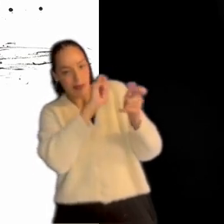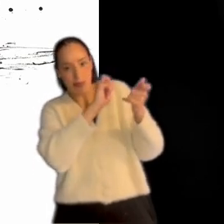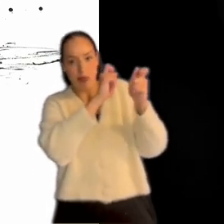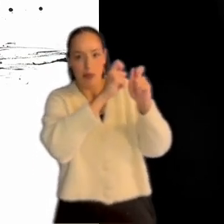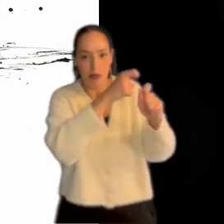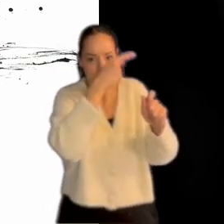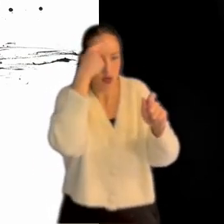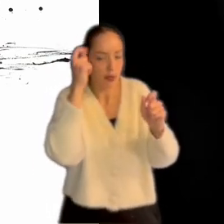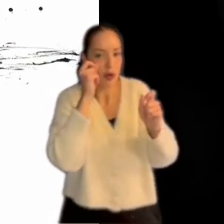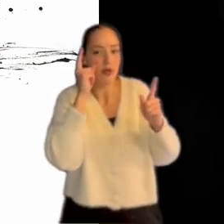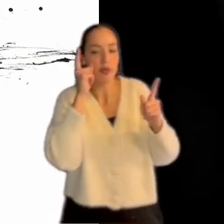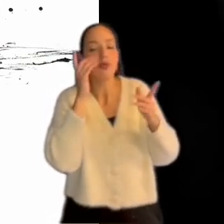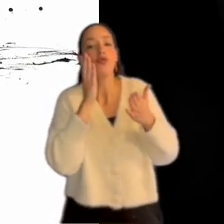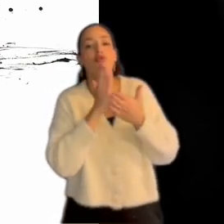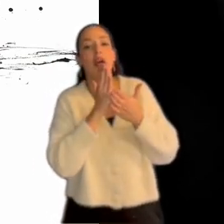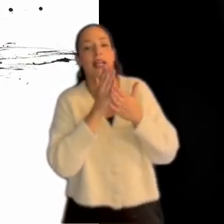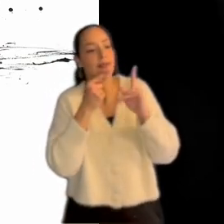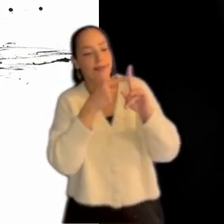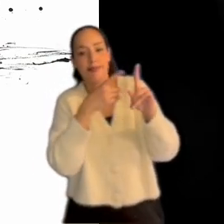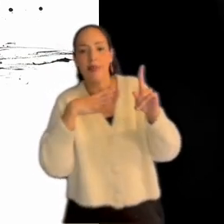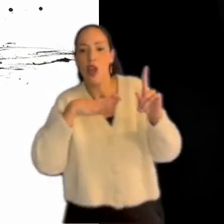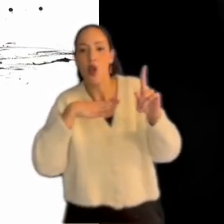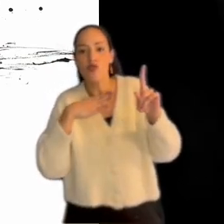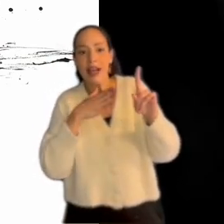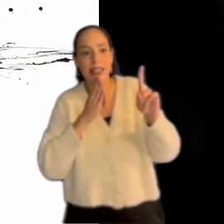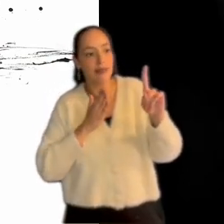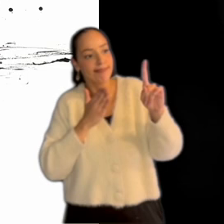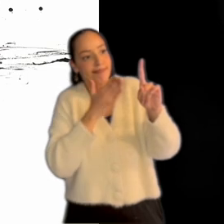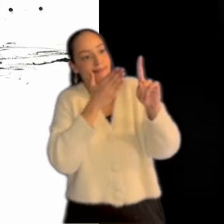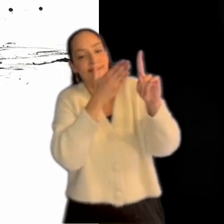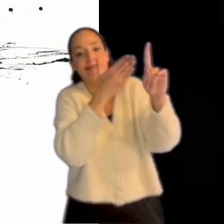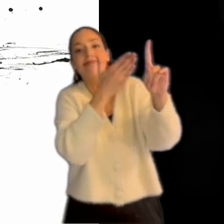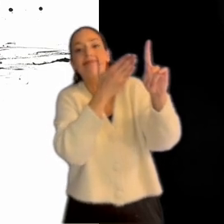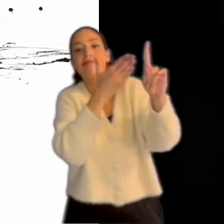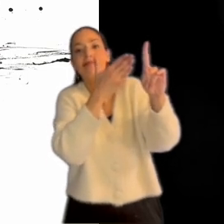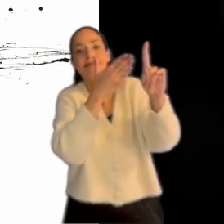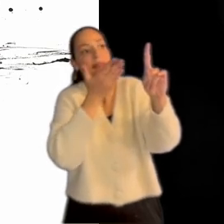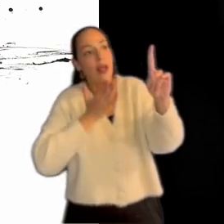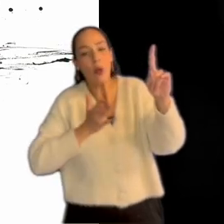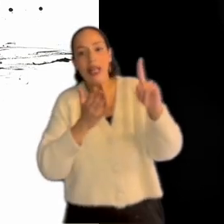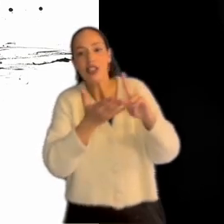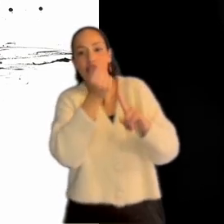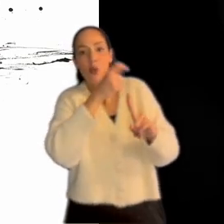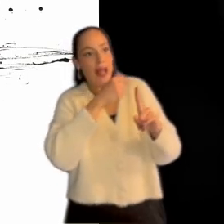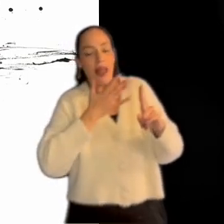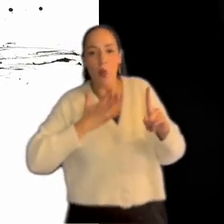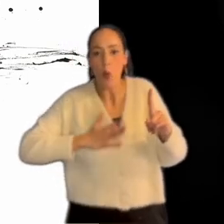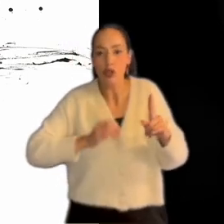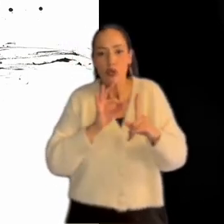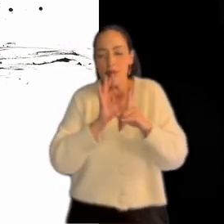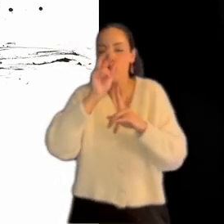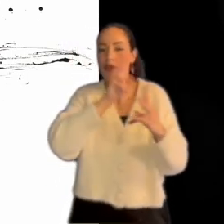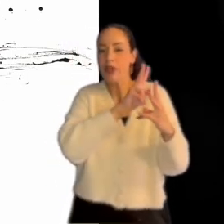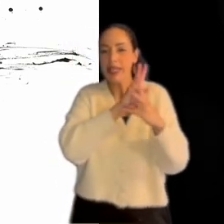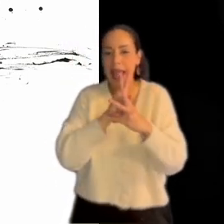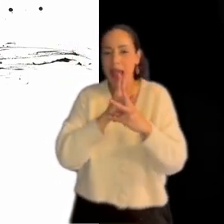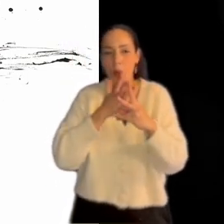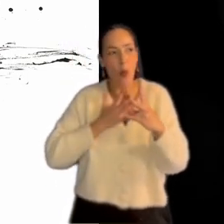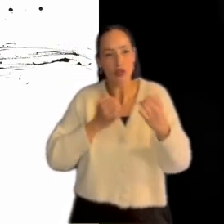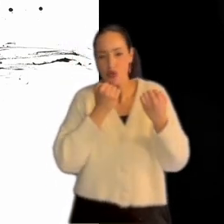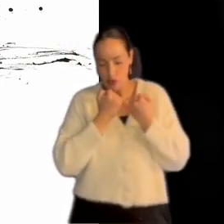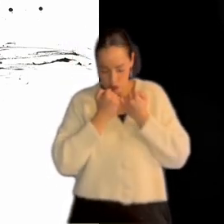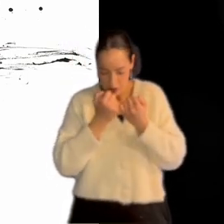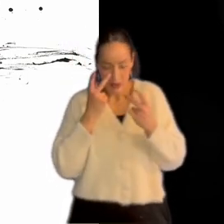already well on their way to achieving this through their desire to improve care, their capacity to reflect, and their willingness to question their